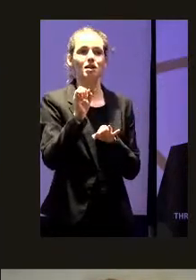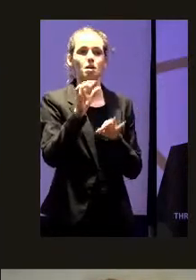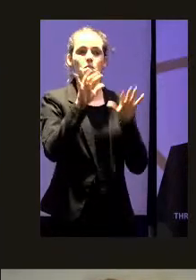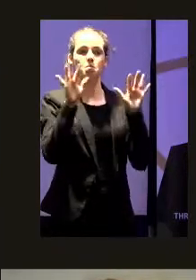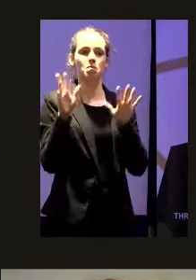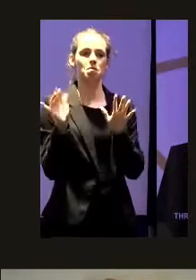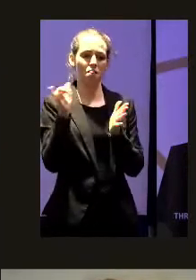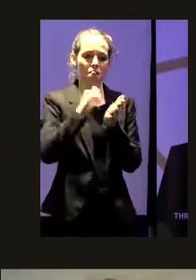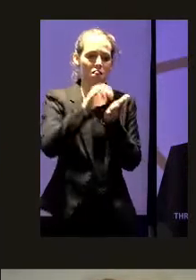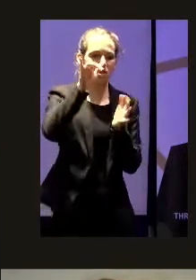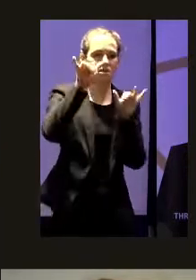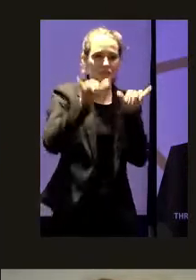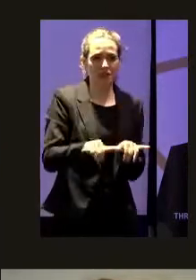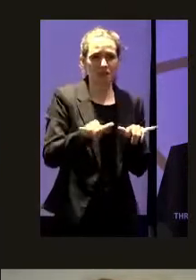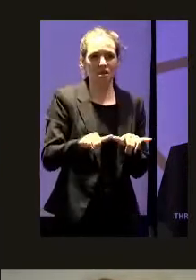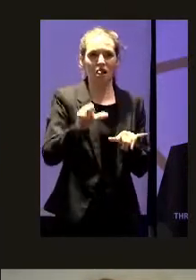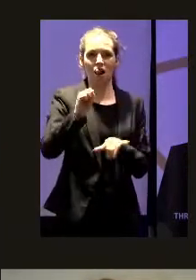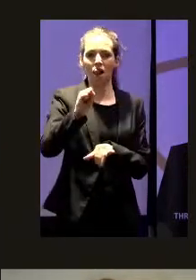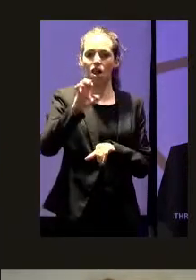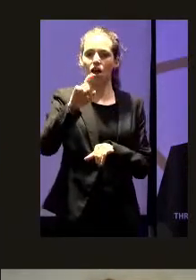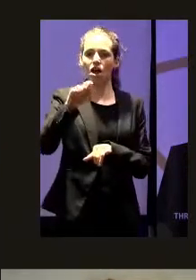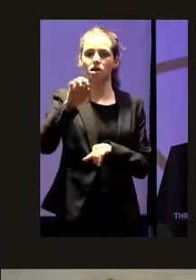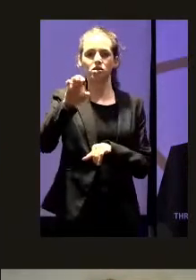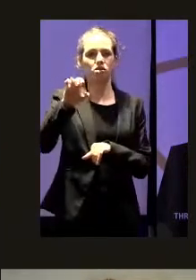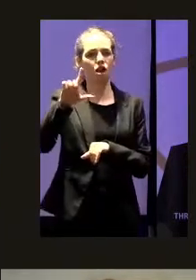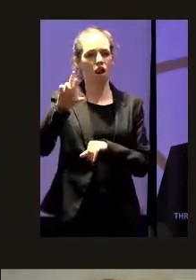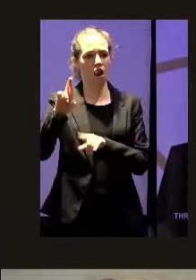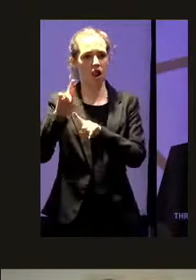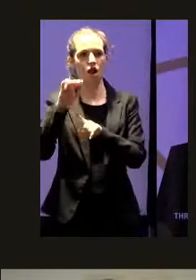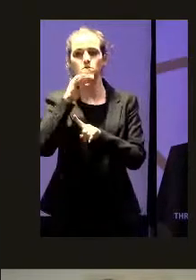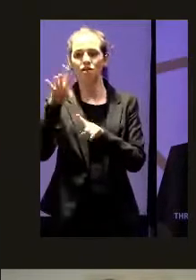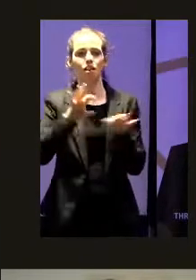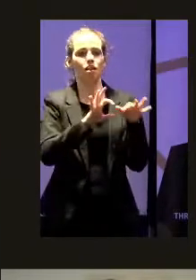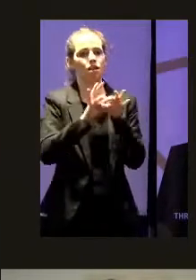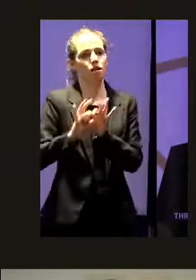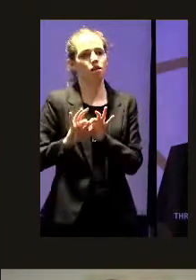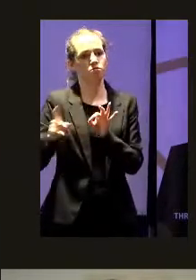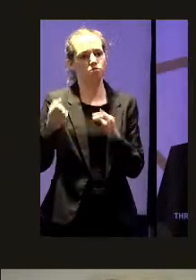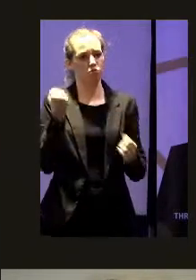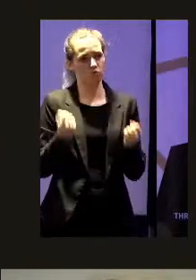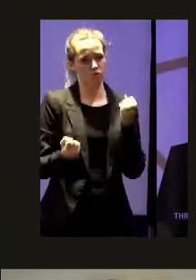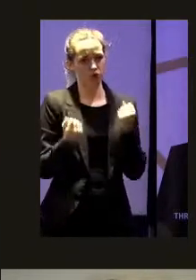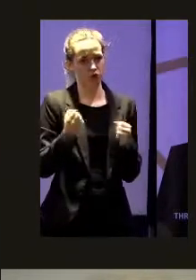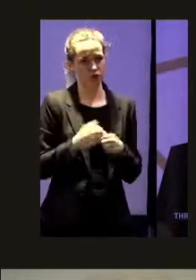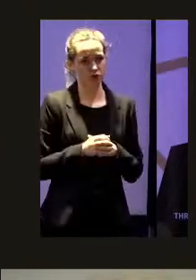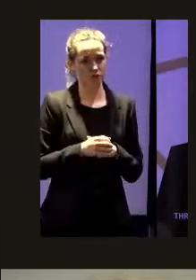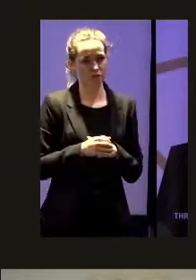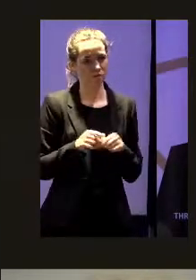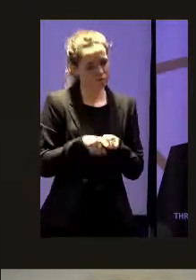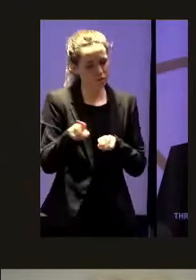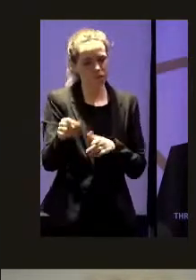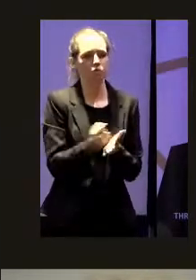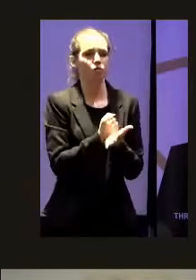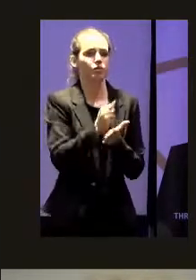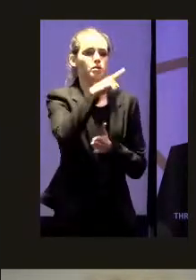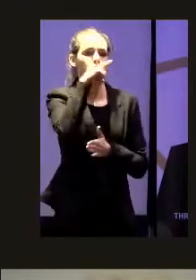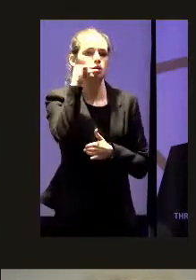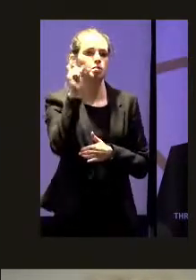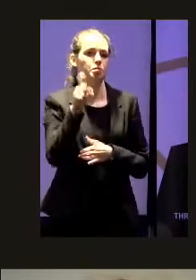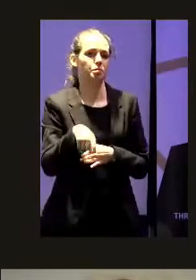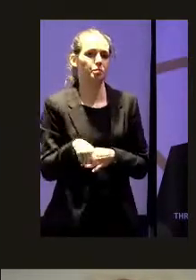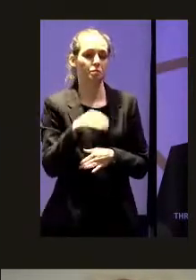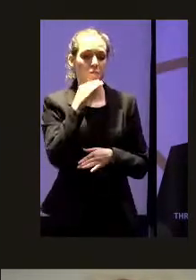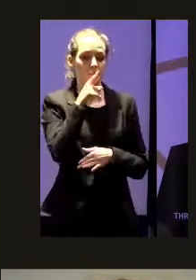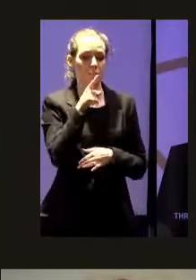areas fall within council jurisdiction in terms of names that are to be registered. So if developers in